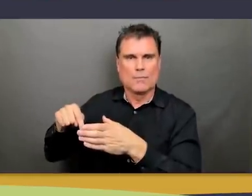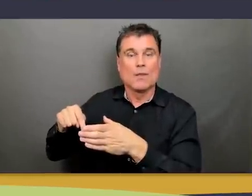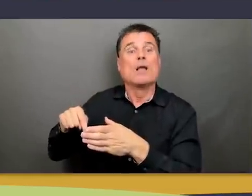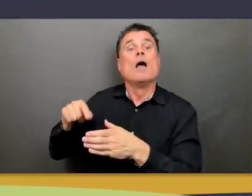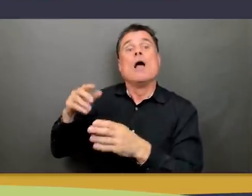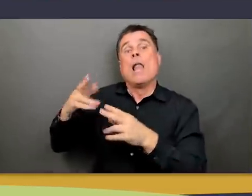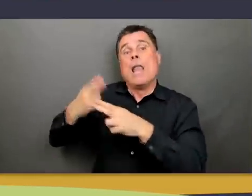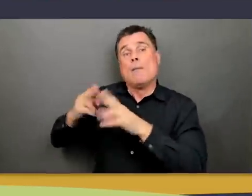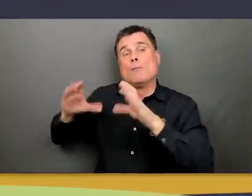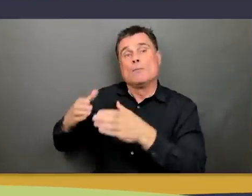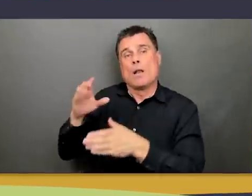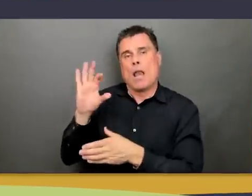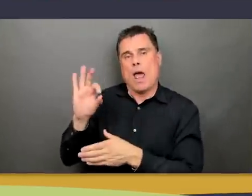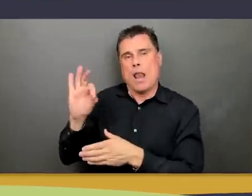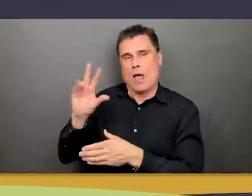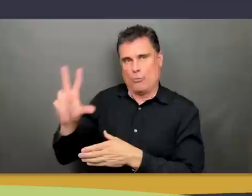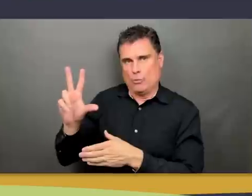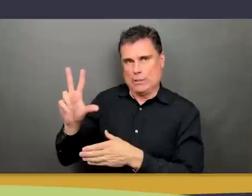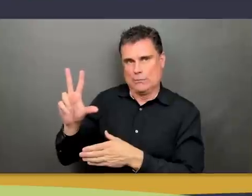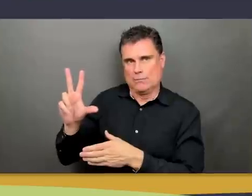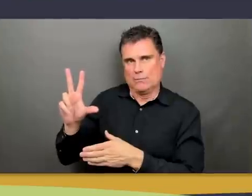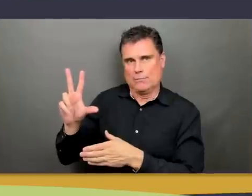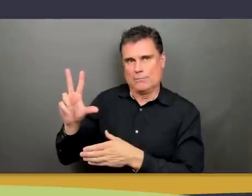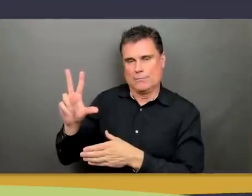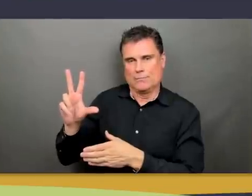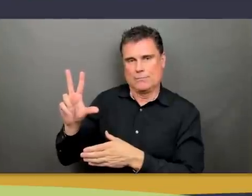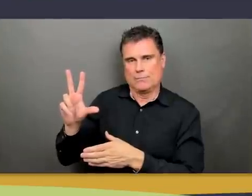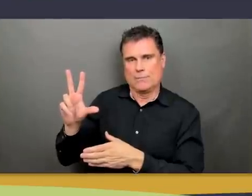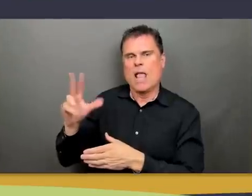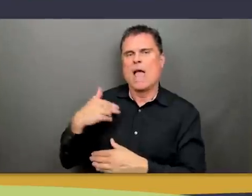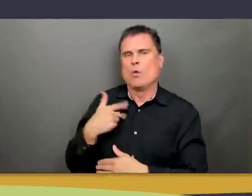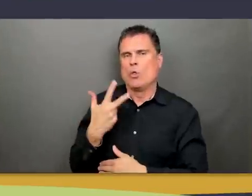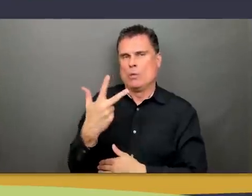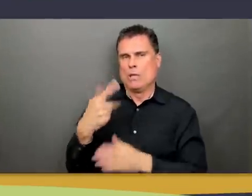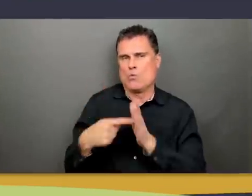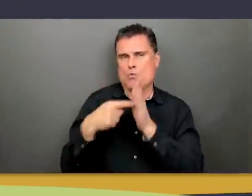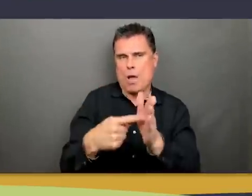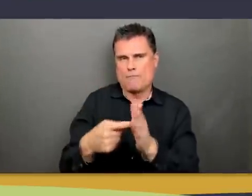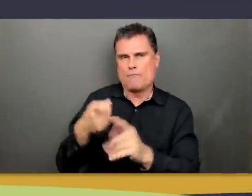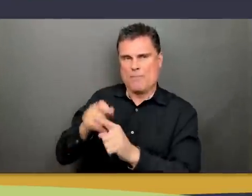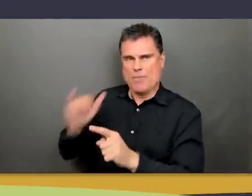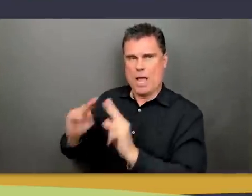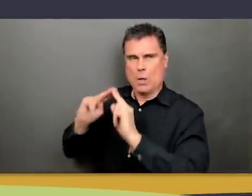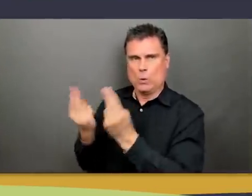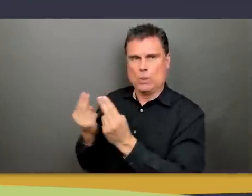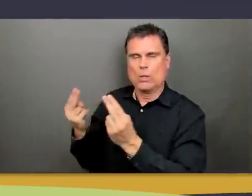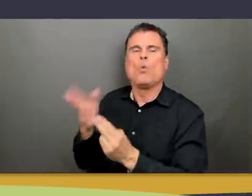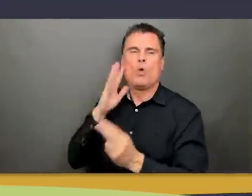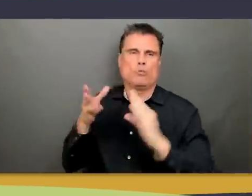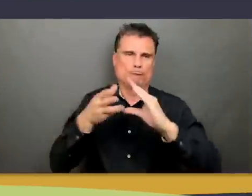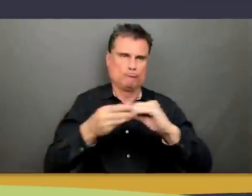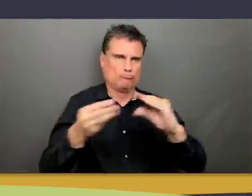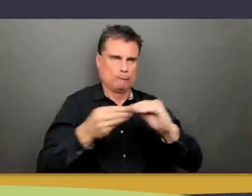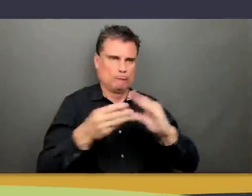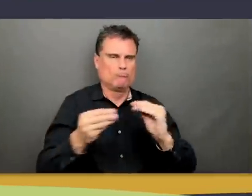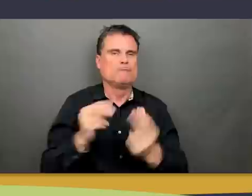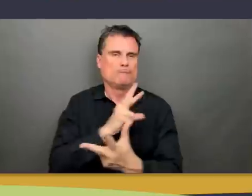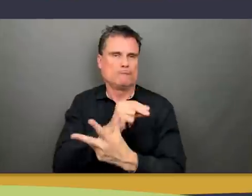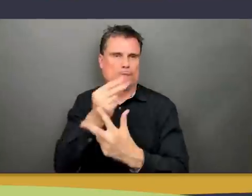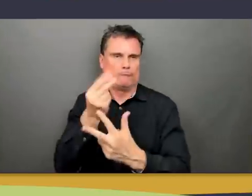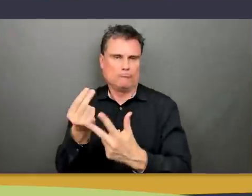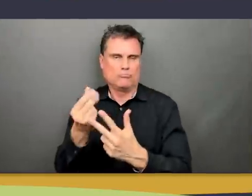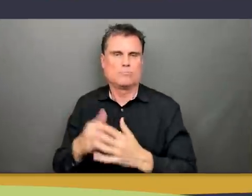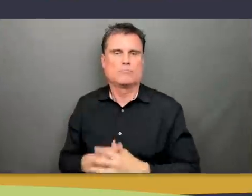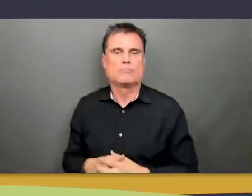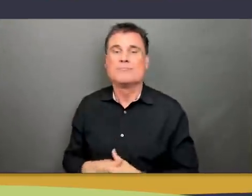women. Thank you for joining us, and please tell us about what motivates your work for a more inclusive construction